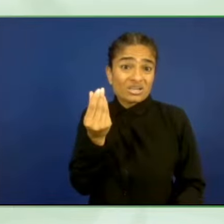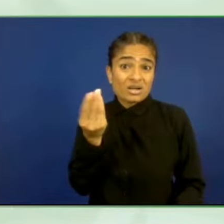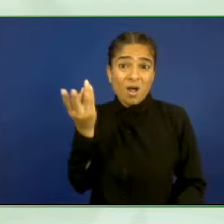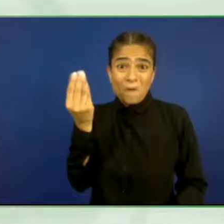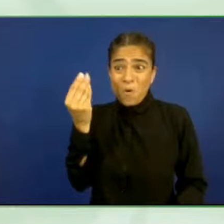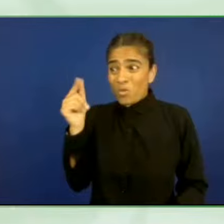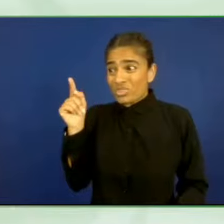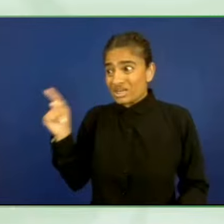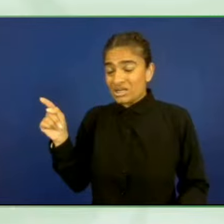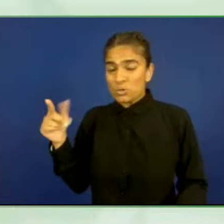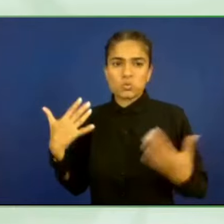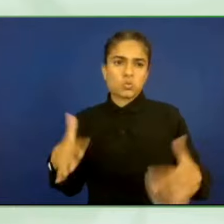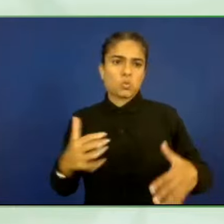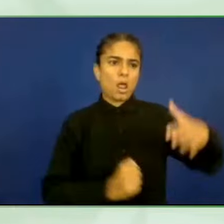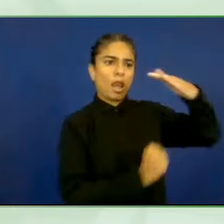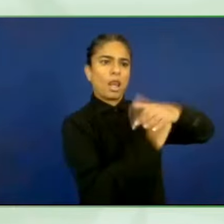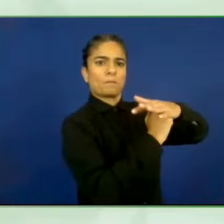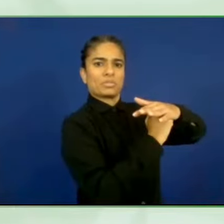Yeah.